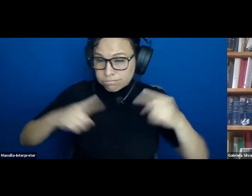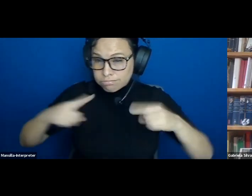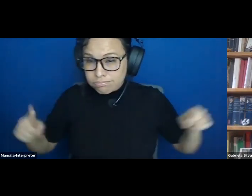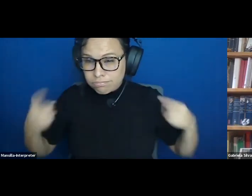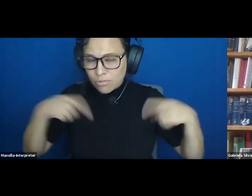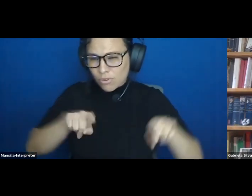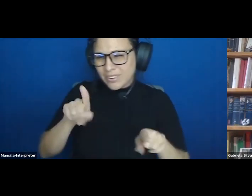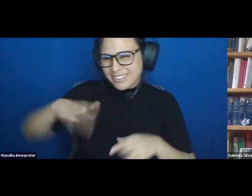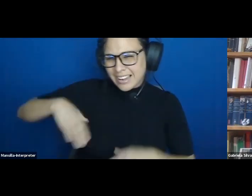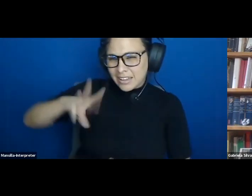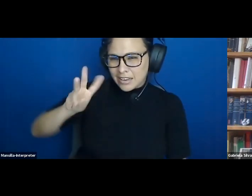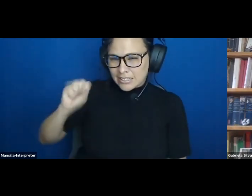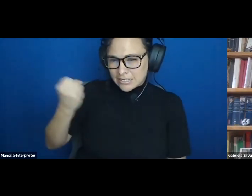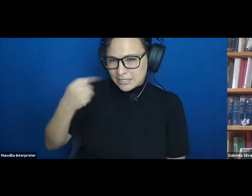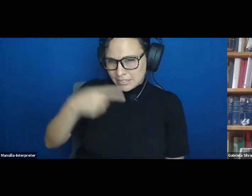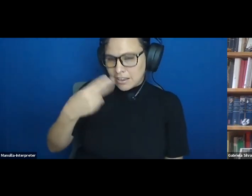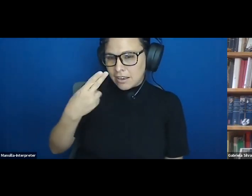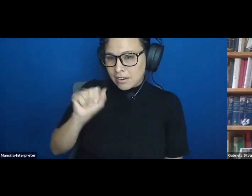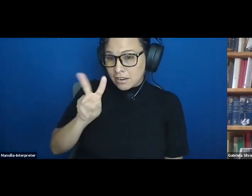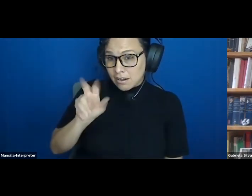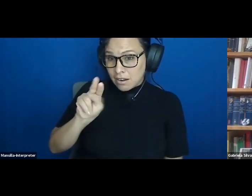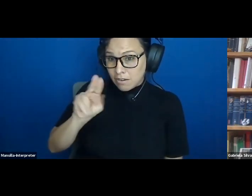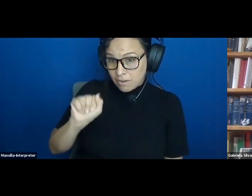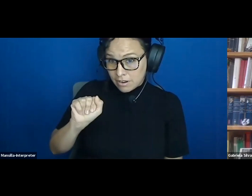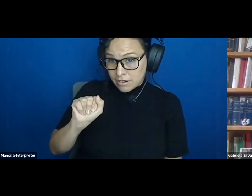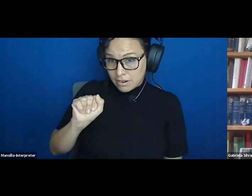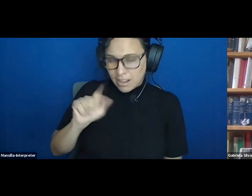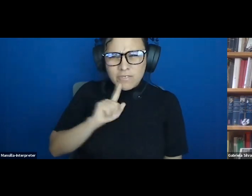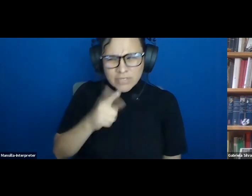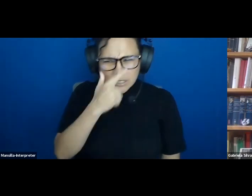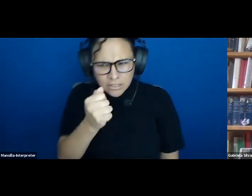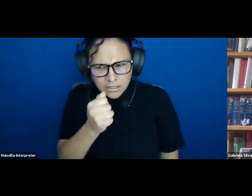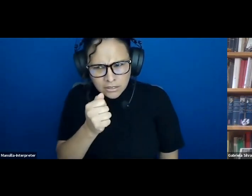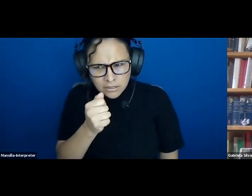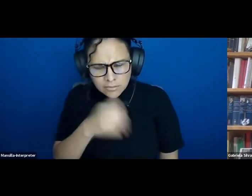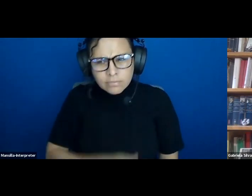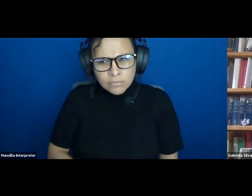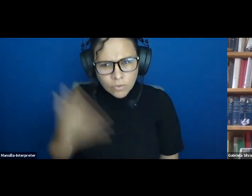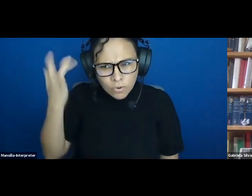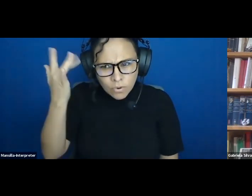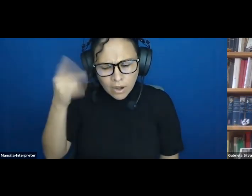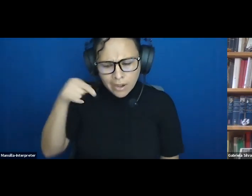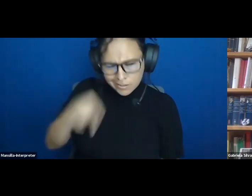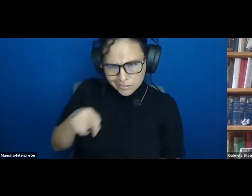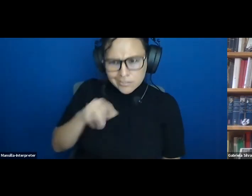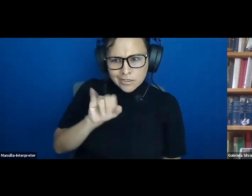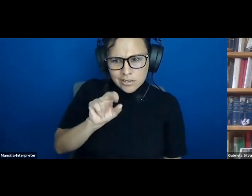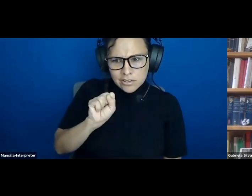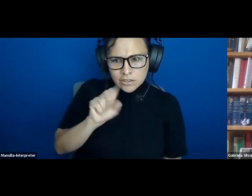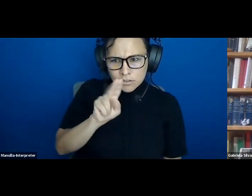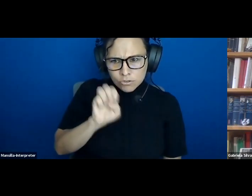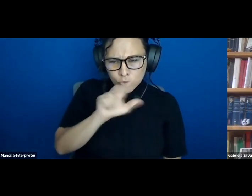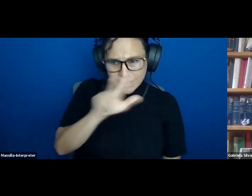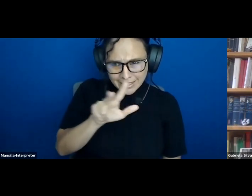Havana. This is a very interesting piece in many aspects. In the first place, this piece is written in the style